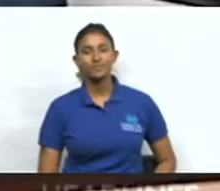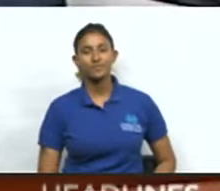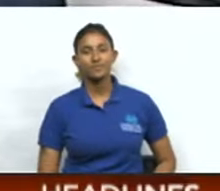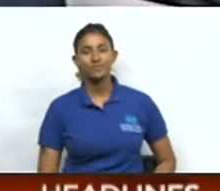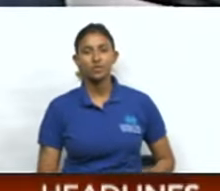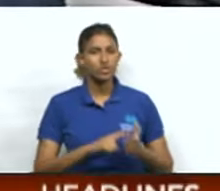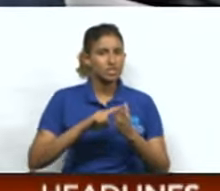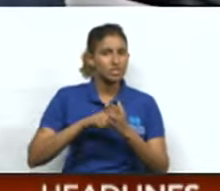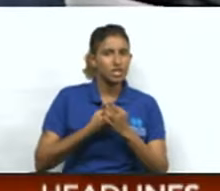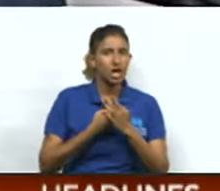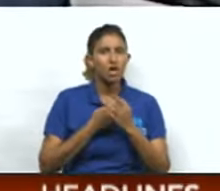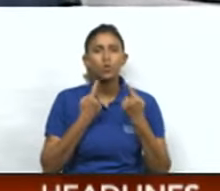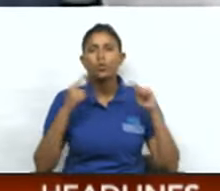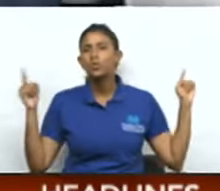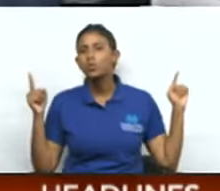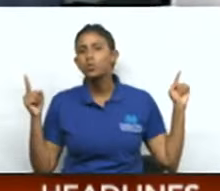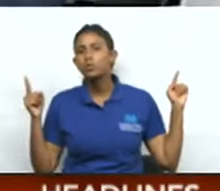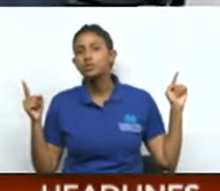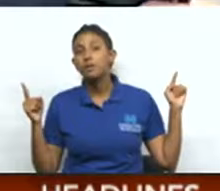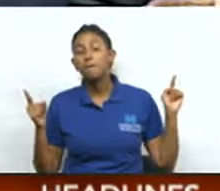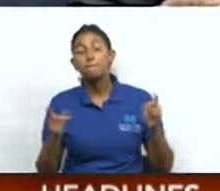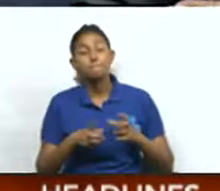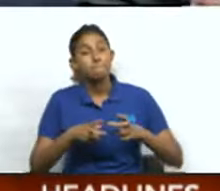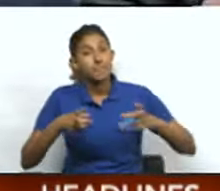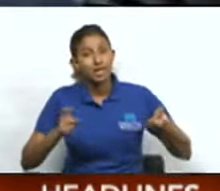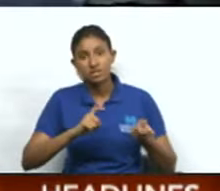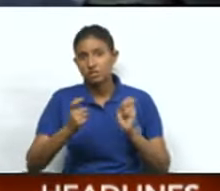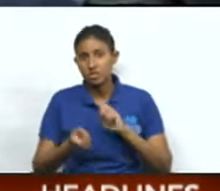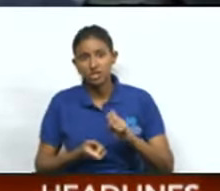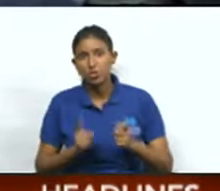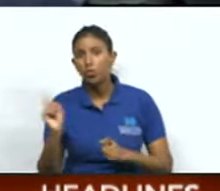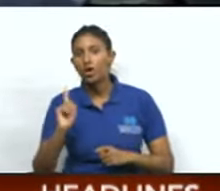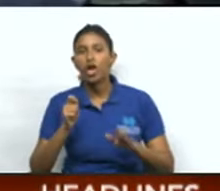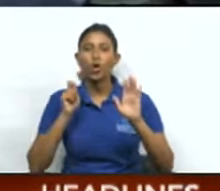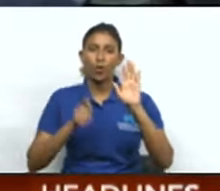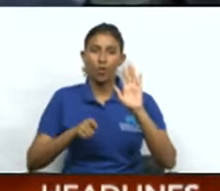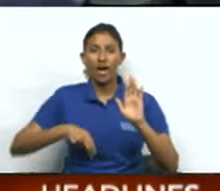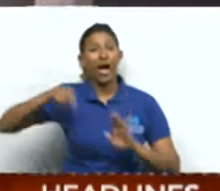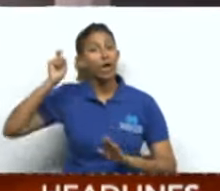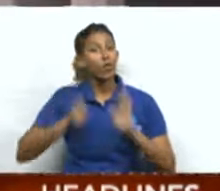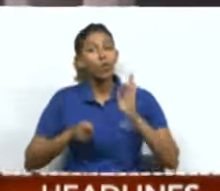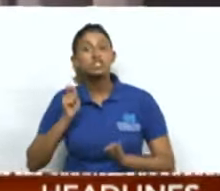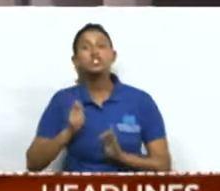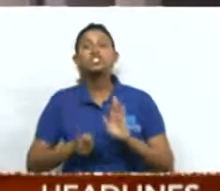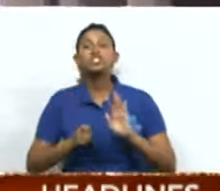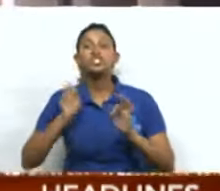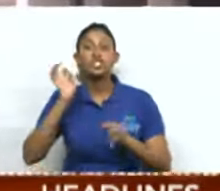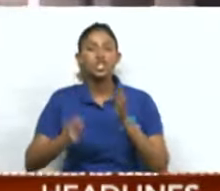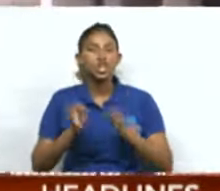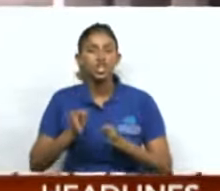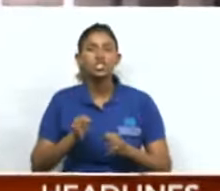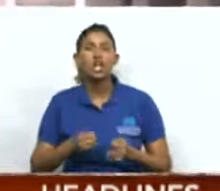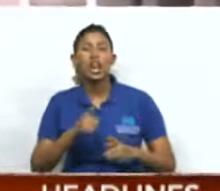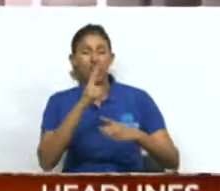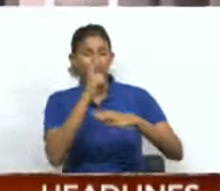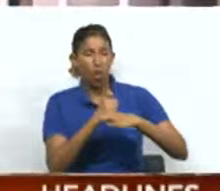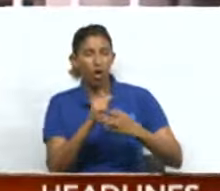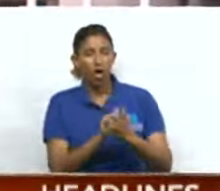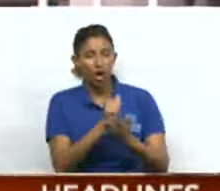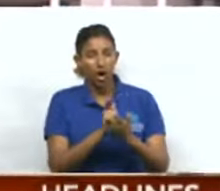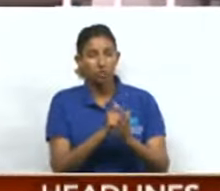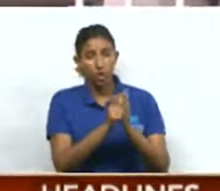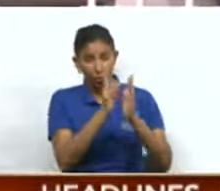We begin tonight's newscast with a major development in the local courts. A High Court judge has frozen the assets of an attorney as part of a bid by a